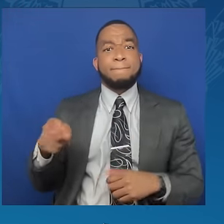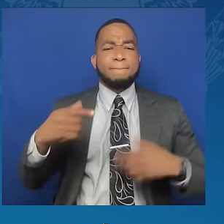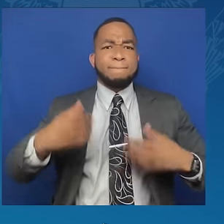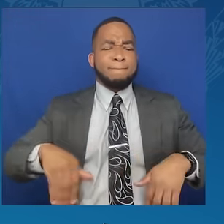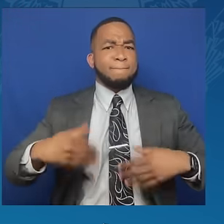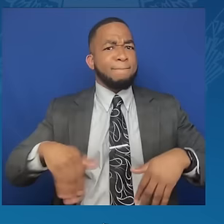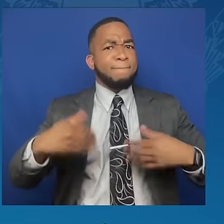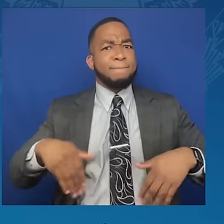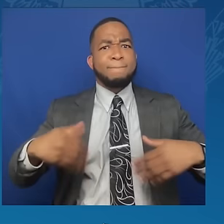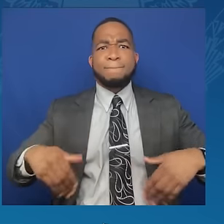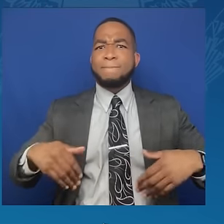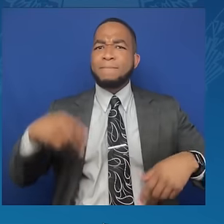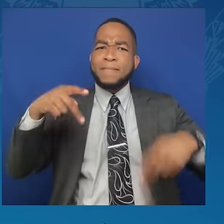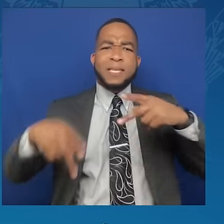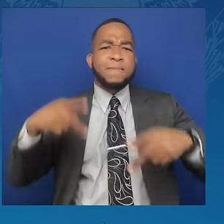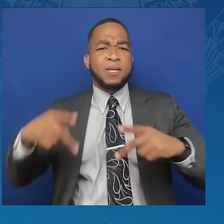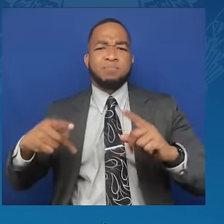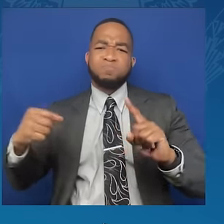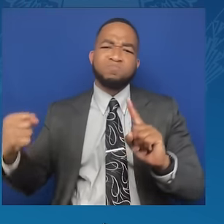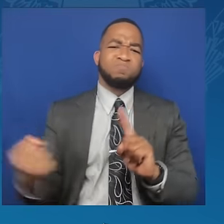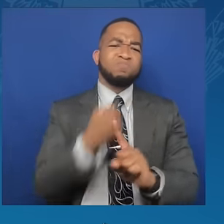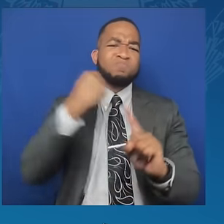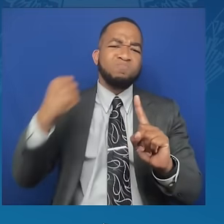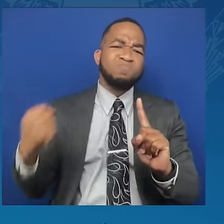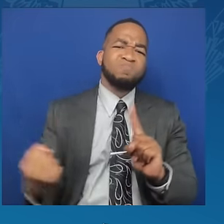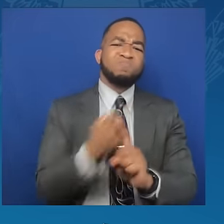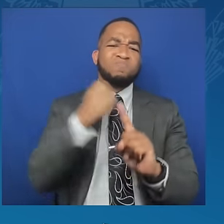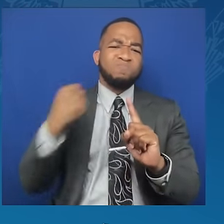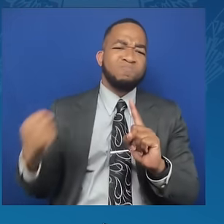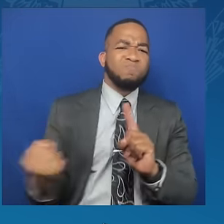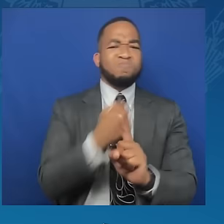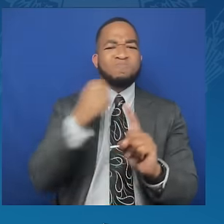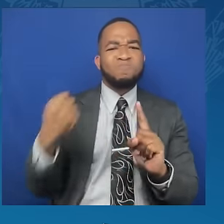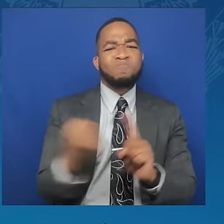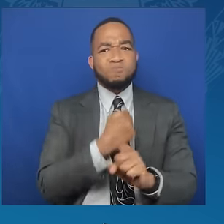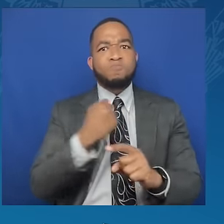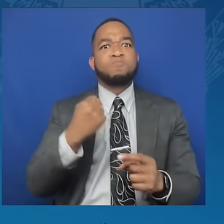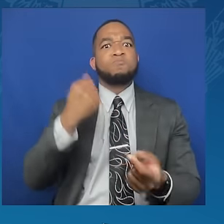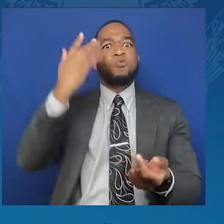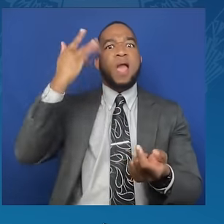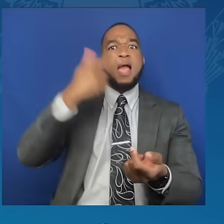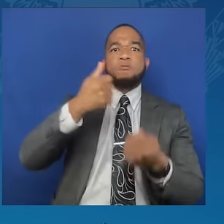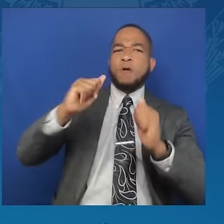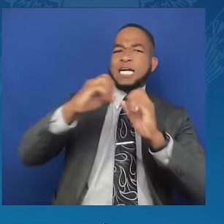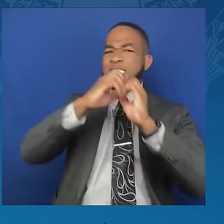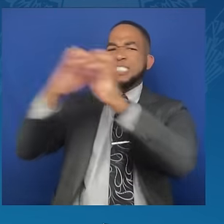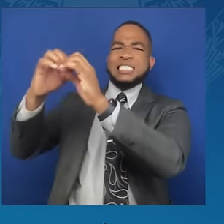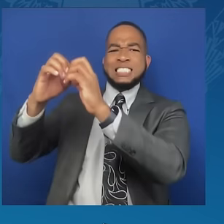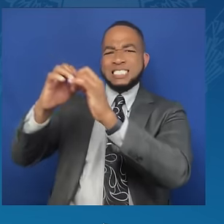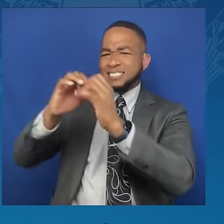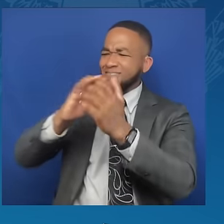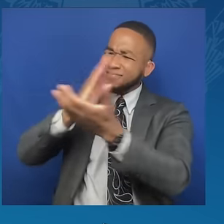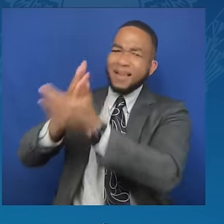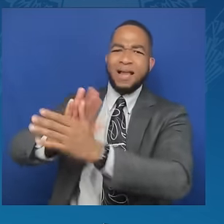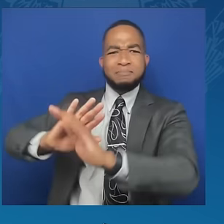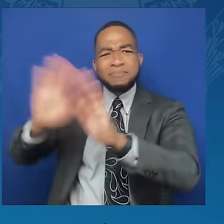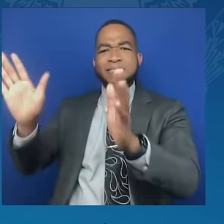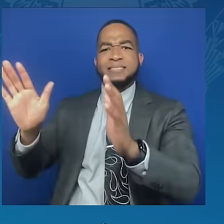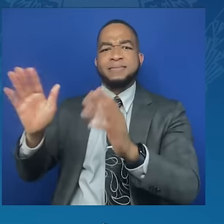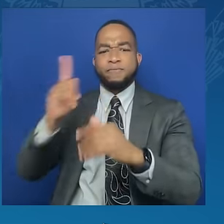fighting for democracy and the vote. The forces against democracy continue